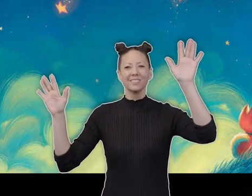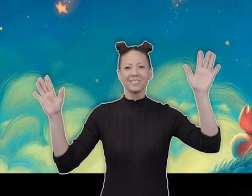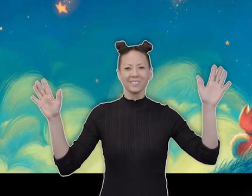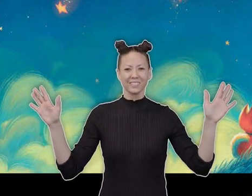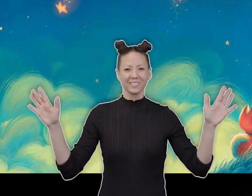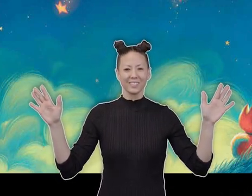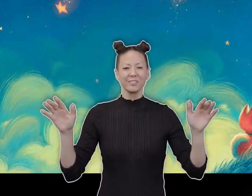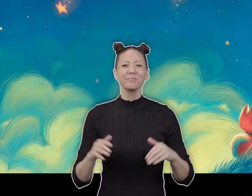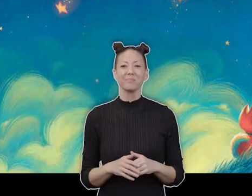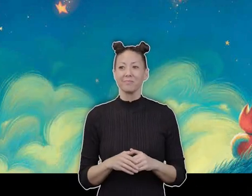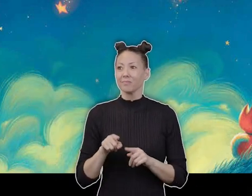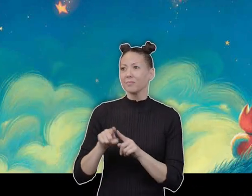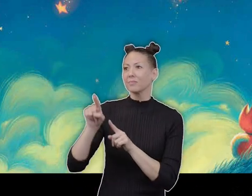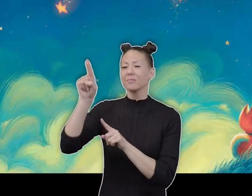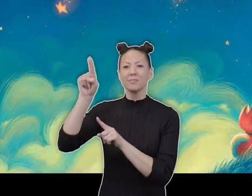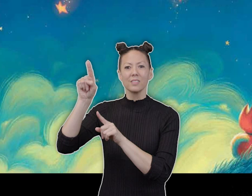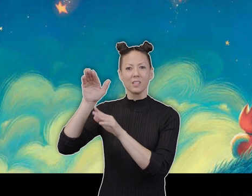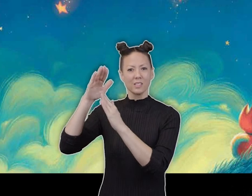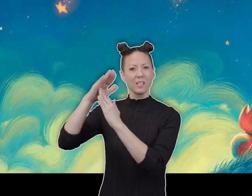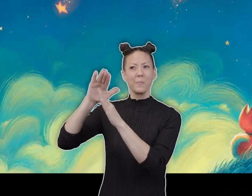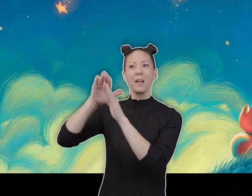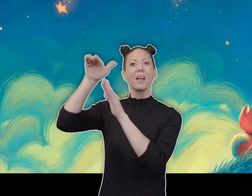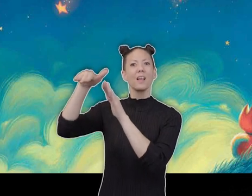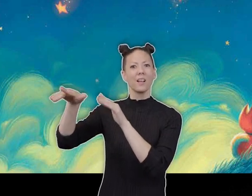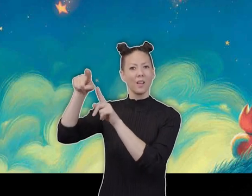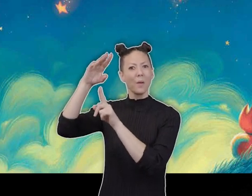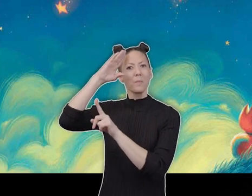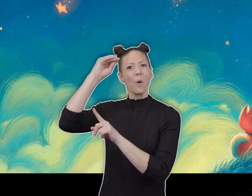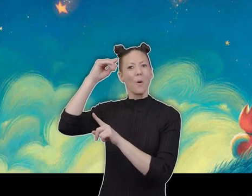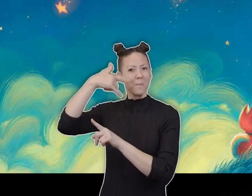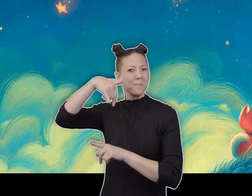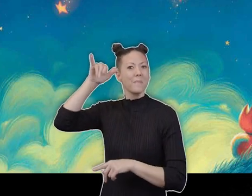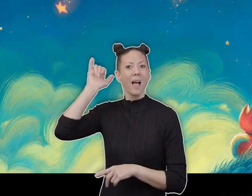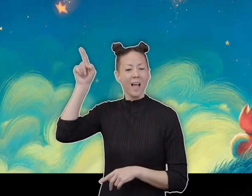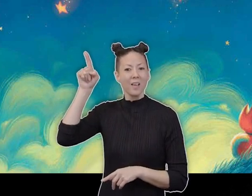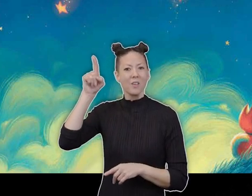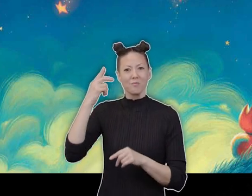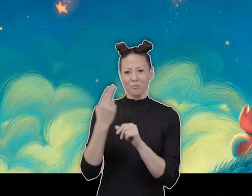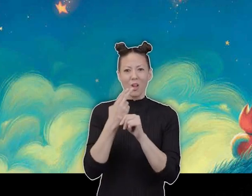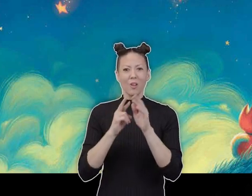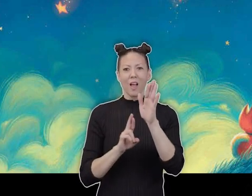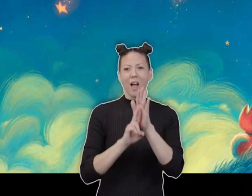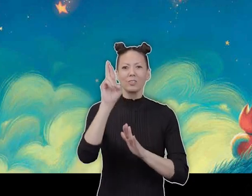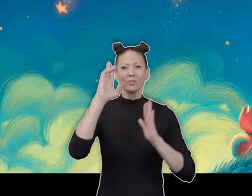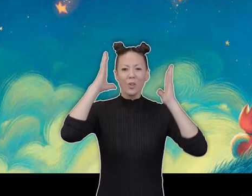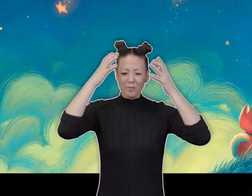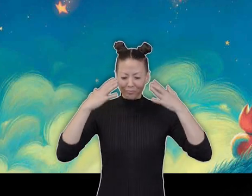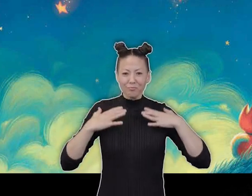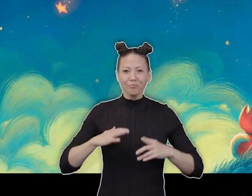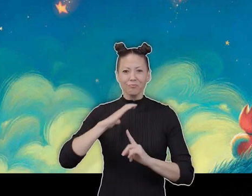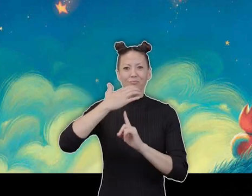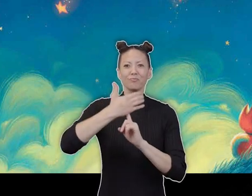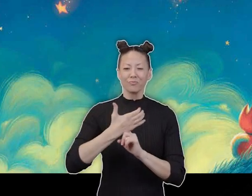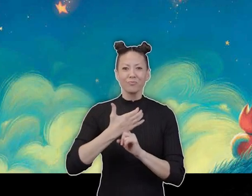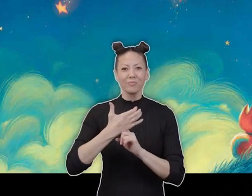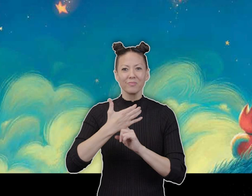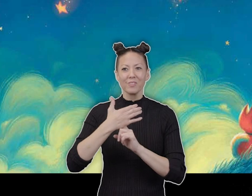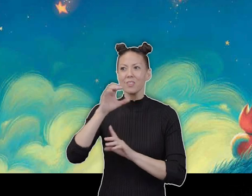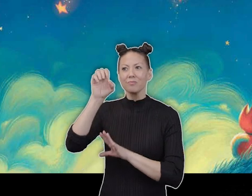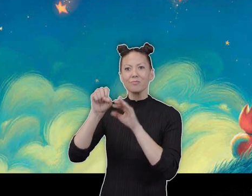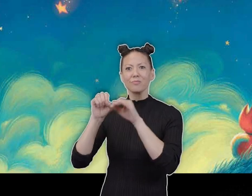stars. On top of a grassy hill, a blonde boy wears an astronaut's spacesuit and